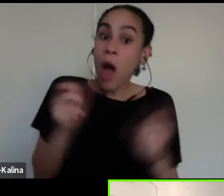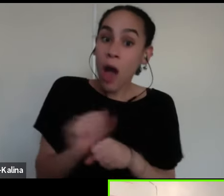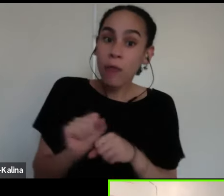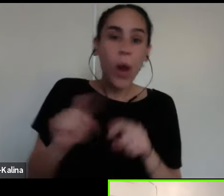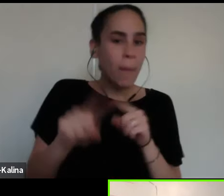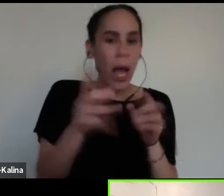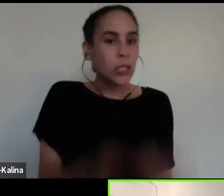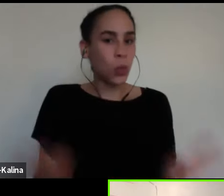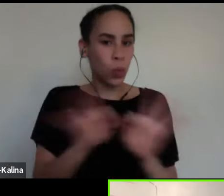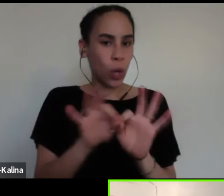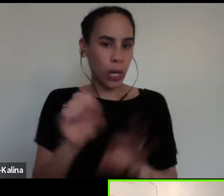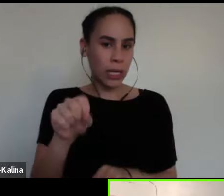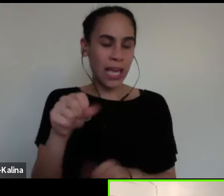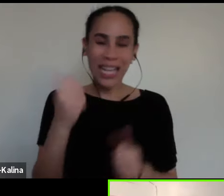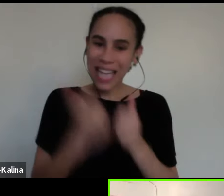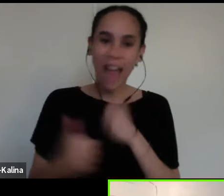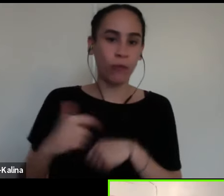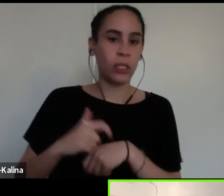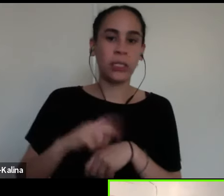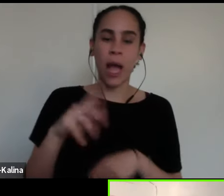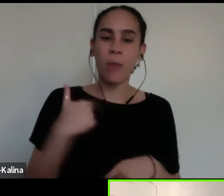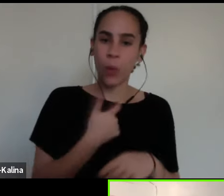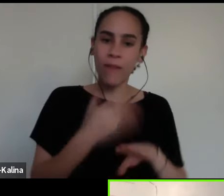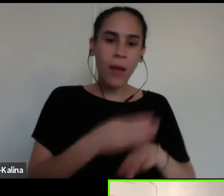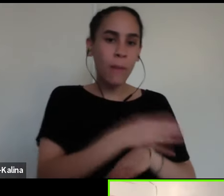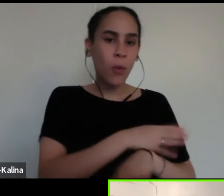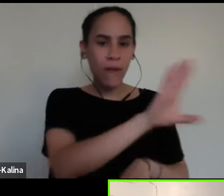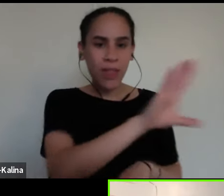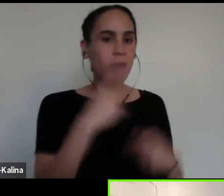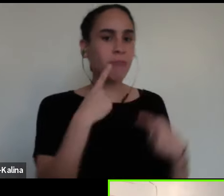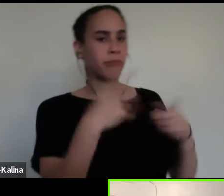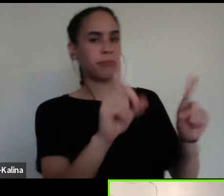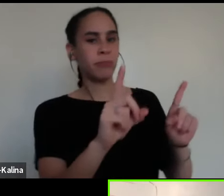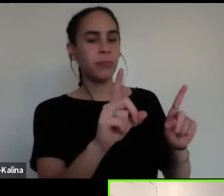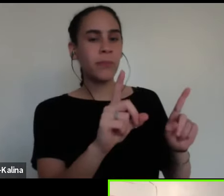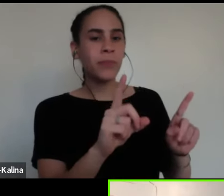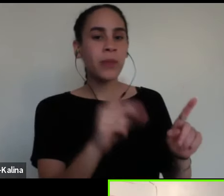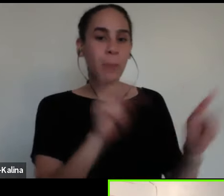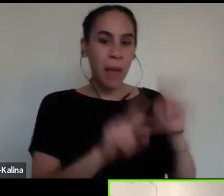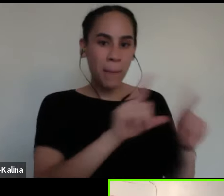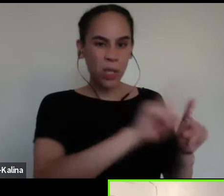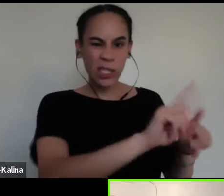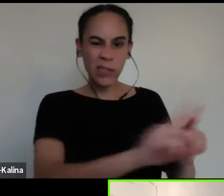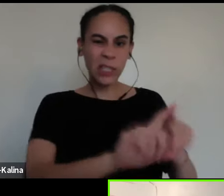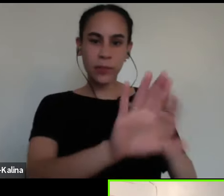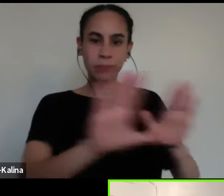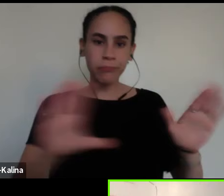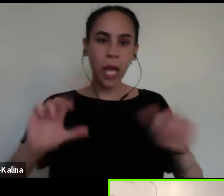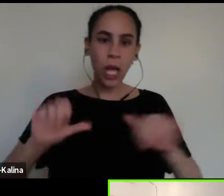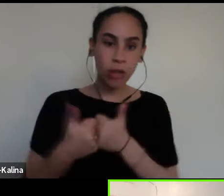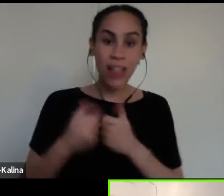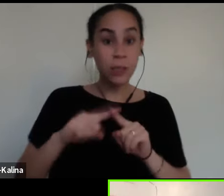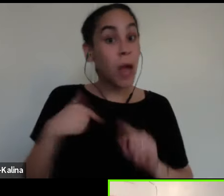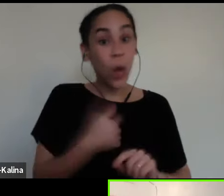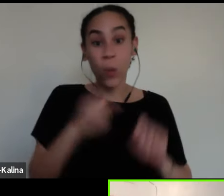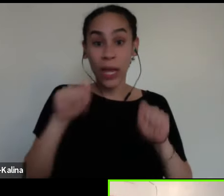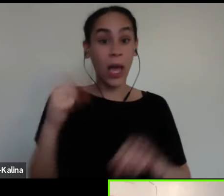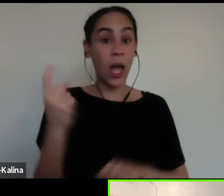And so we have really improved outcomes for folks who come to us with different challenges, but we could do more. We could always do